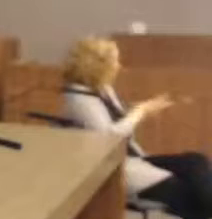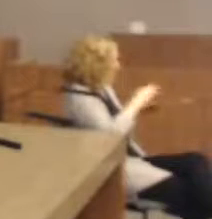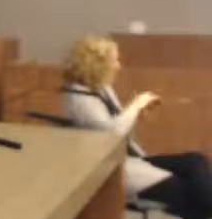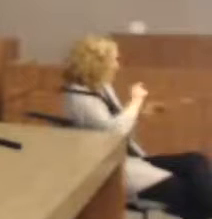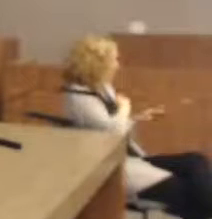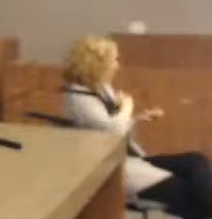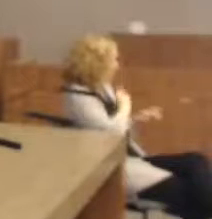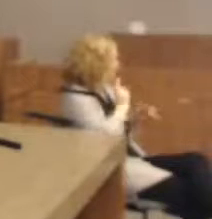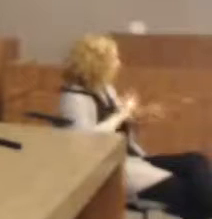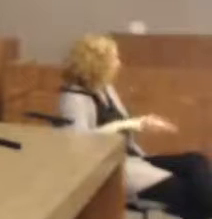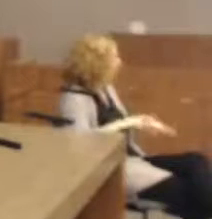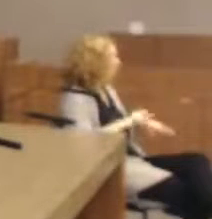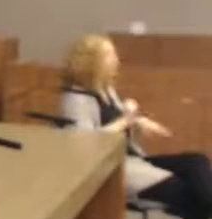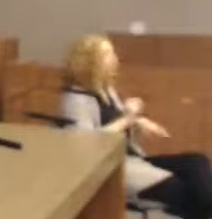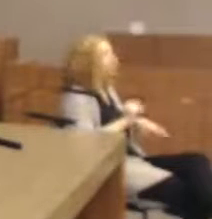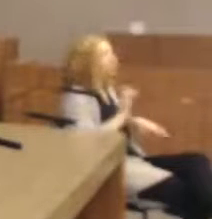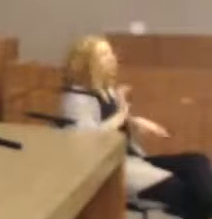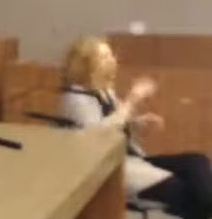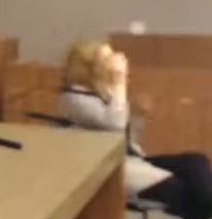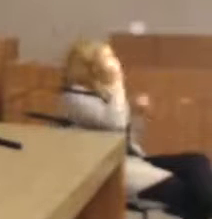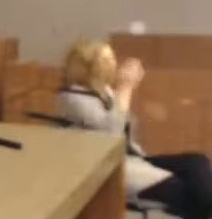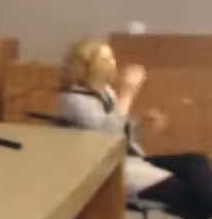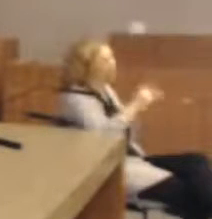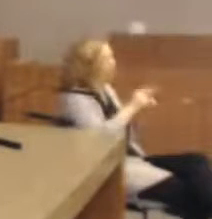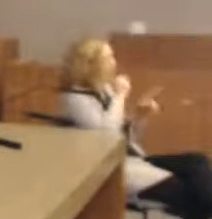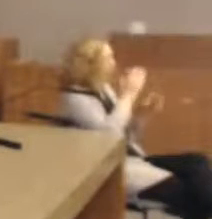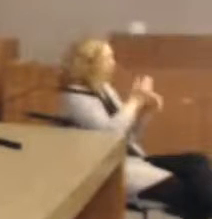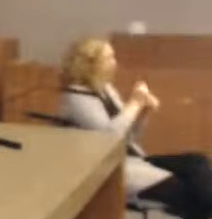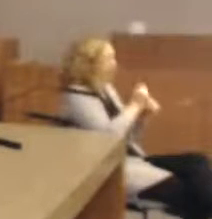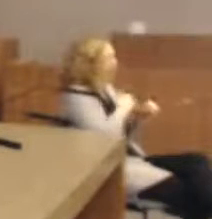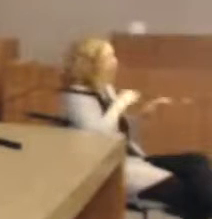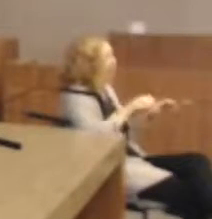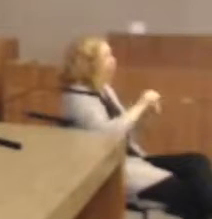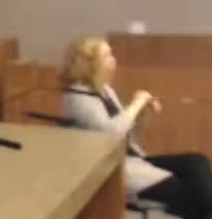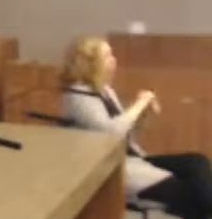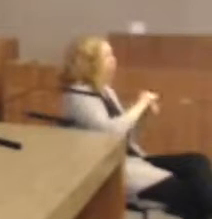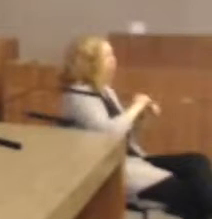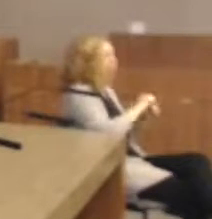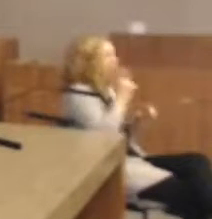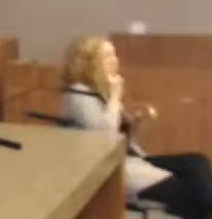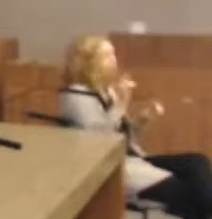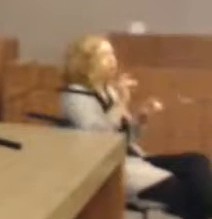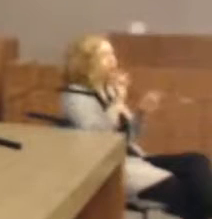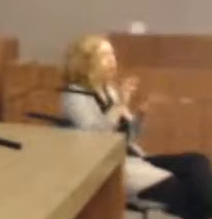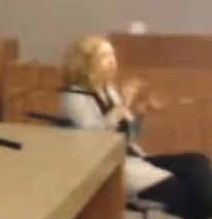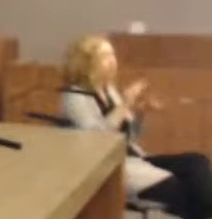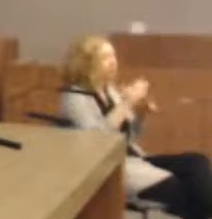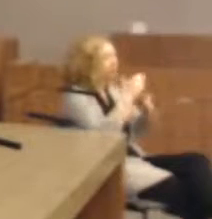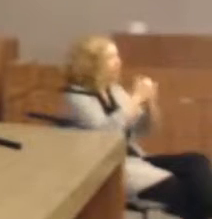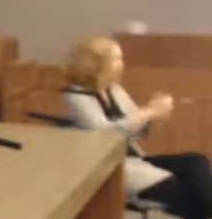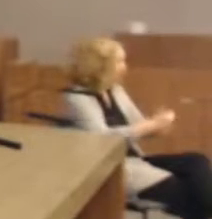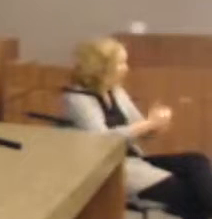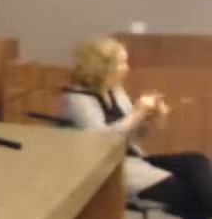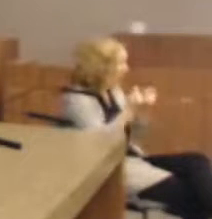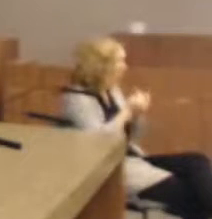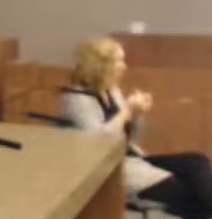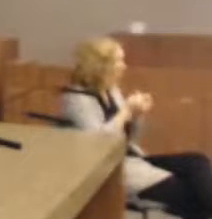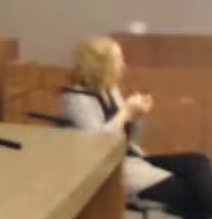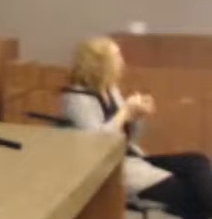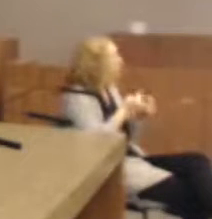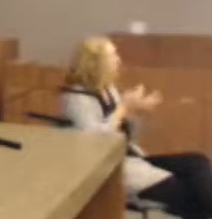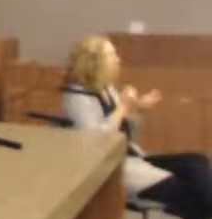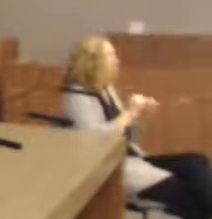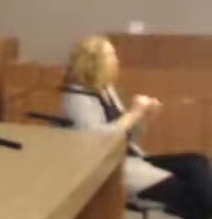But this is information that people don't get. I do the training for the crisis intervention team in San Francisco, and trying to talk